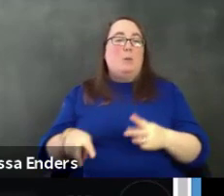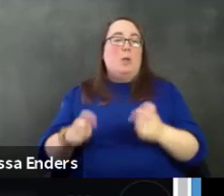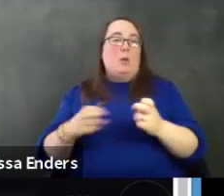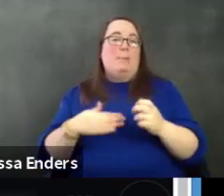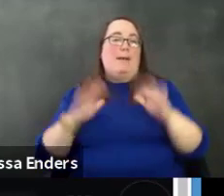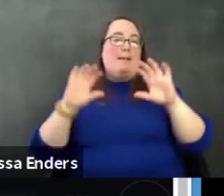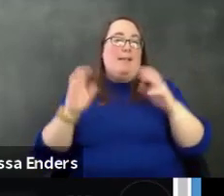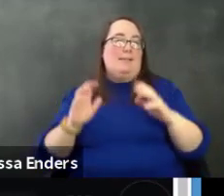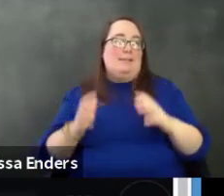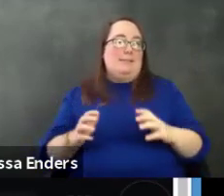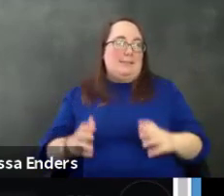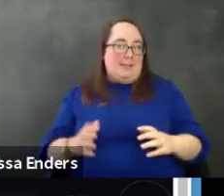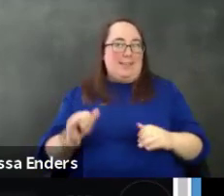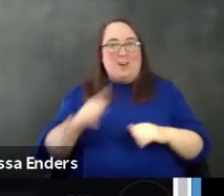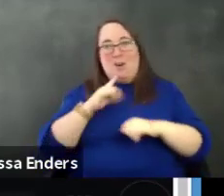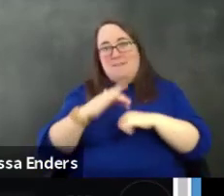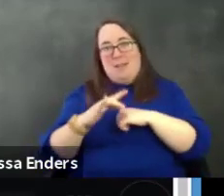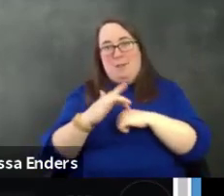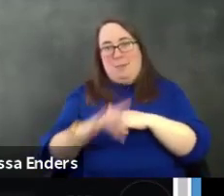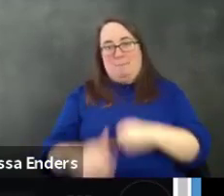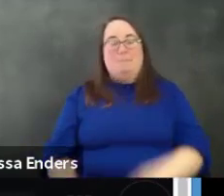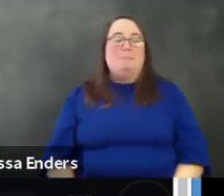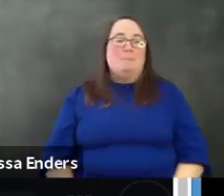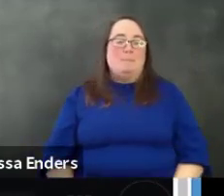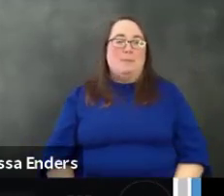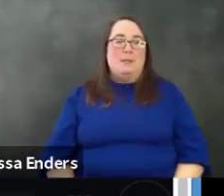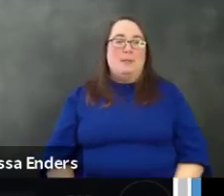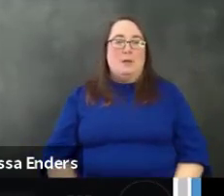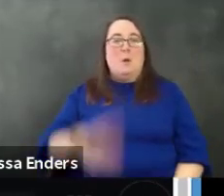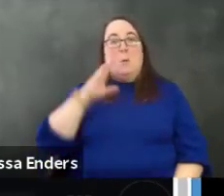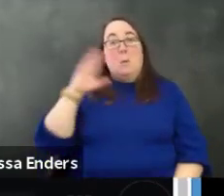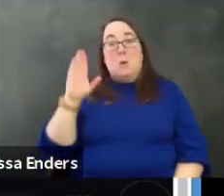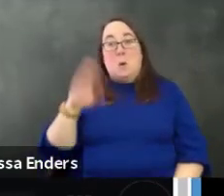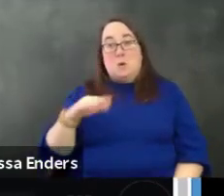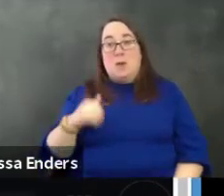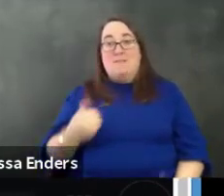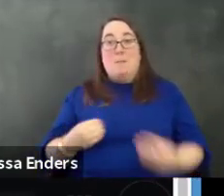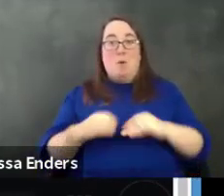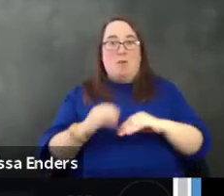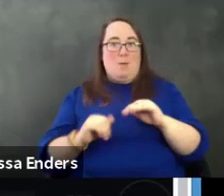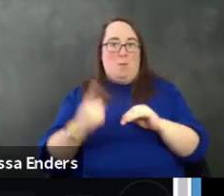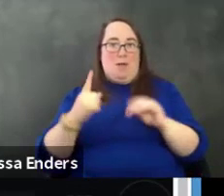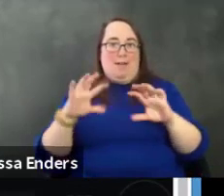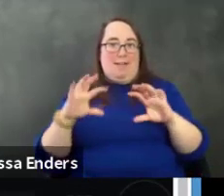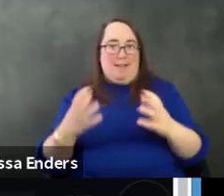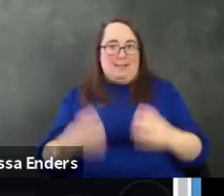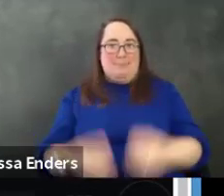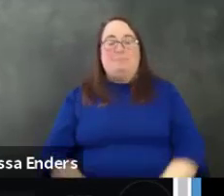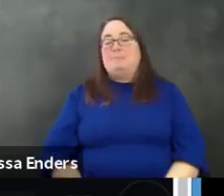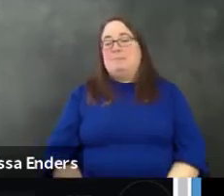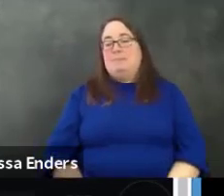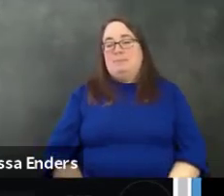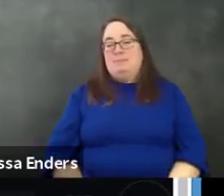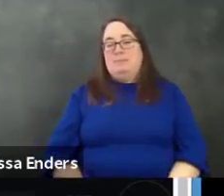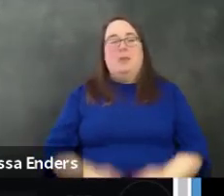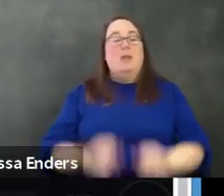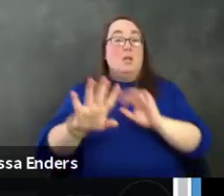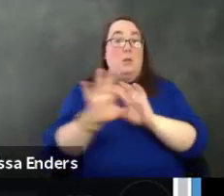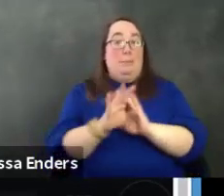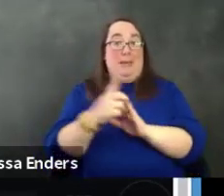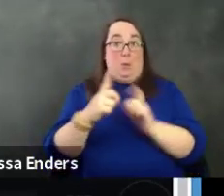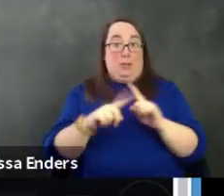that are available. So we all know that you have most likely more than one class. So you're going to pick one to start.